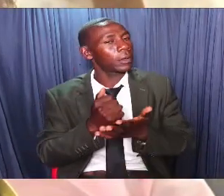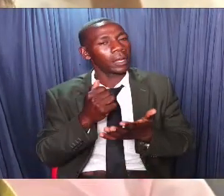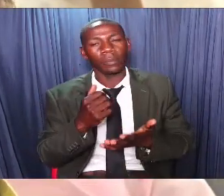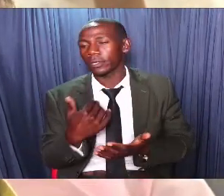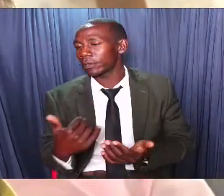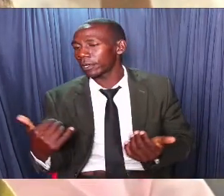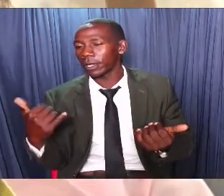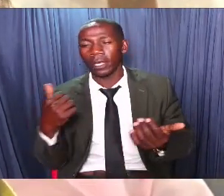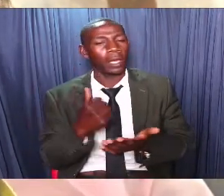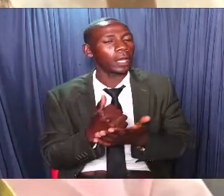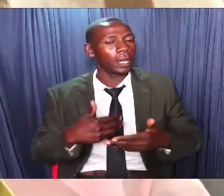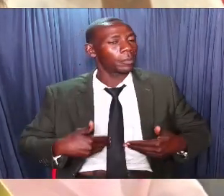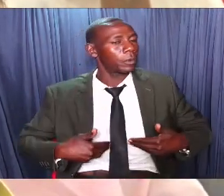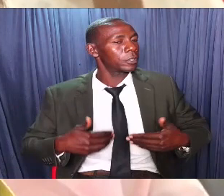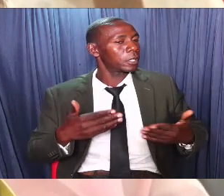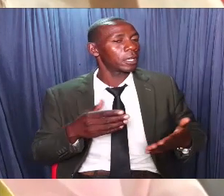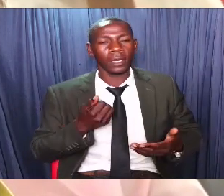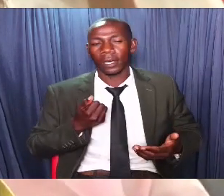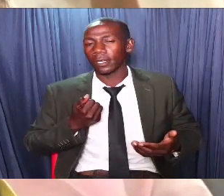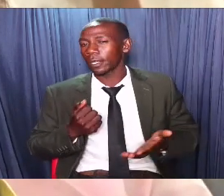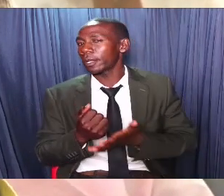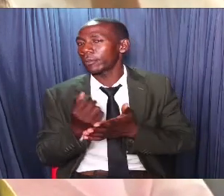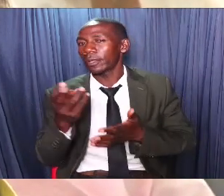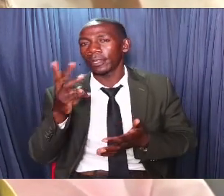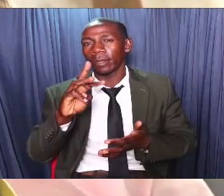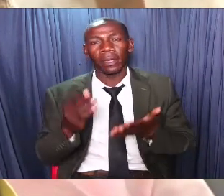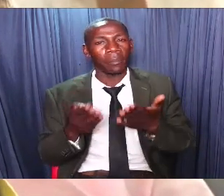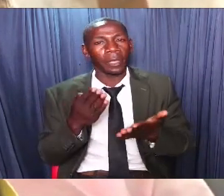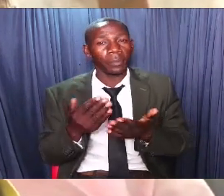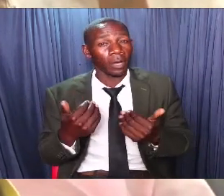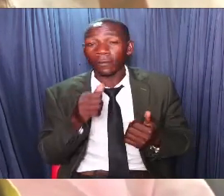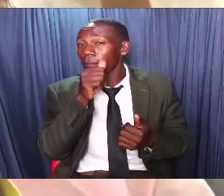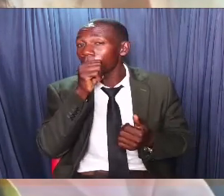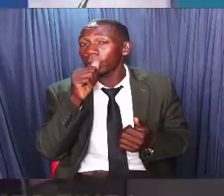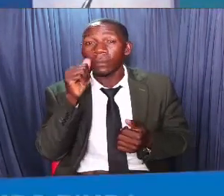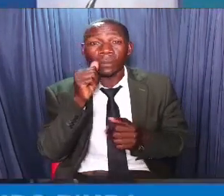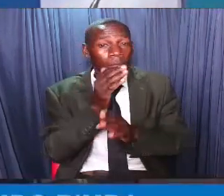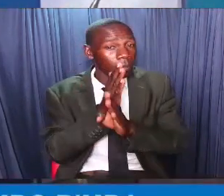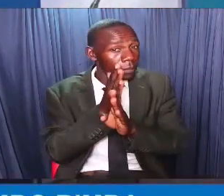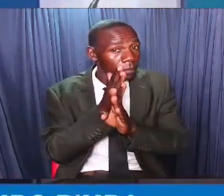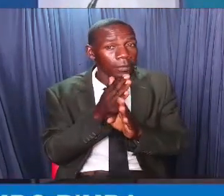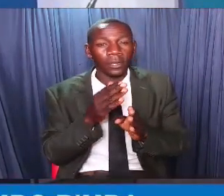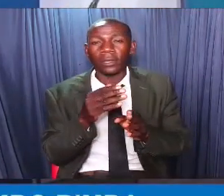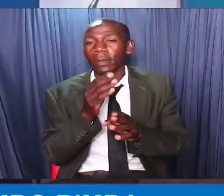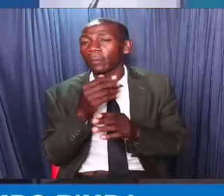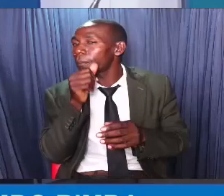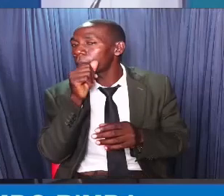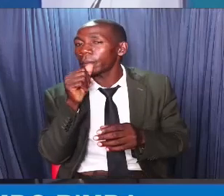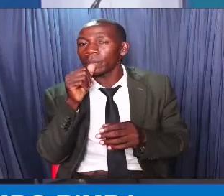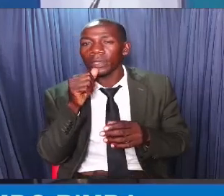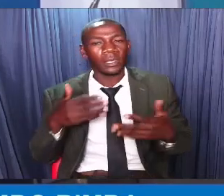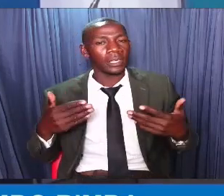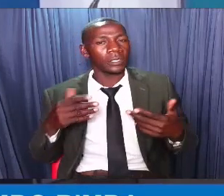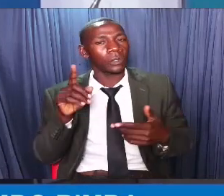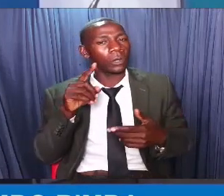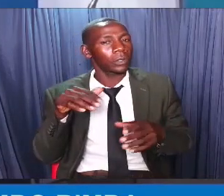founder my children. Jana wetu hawa. Our boys and girls here. Lakini kama mna maneno fiche. But you have things hidden in that. Baba hayumo ndani mwako.